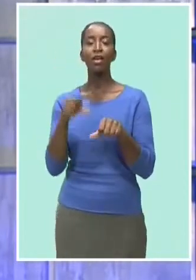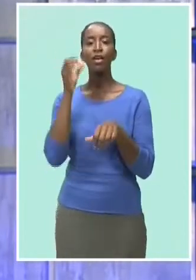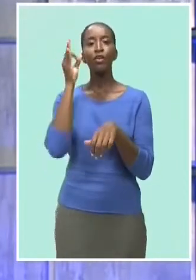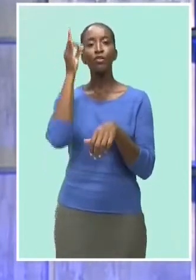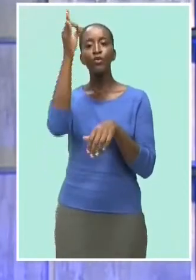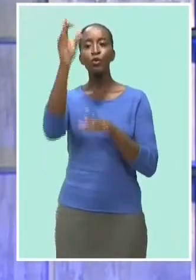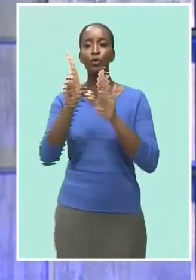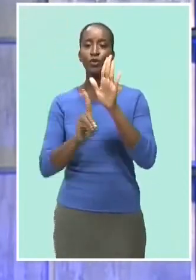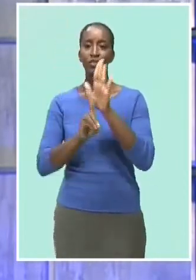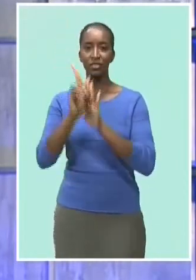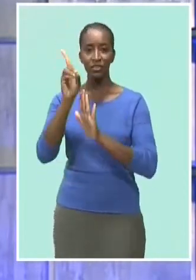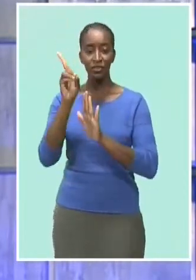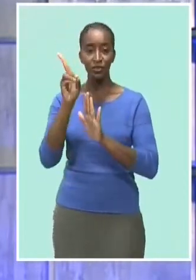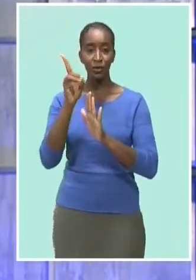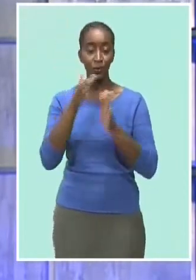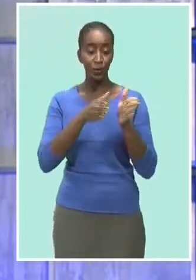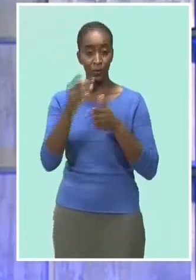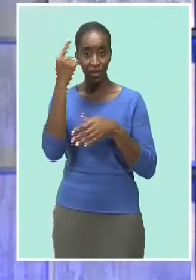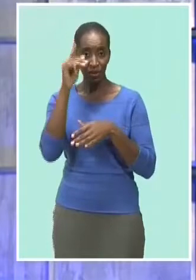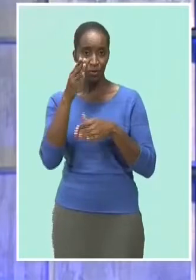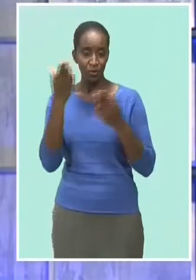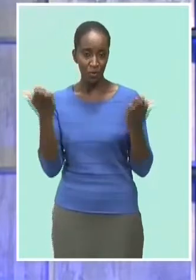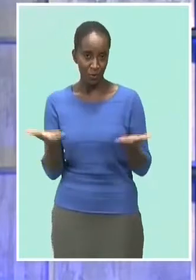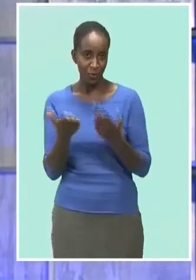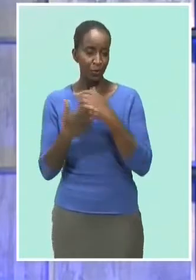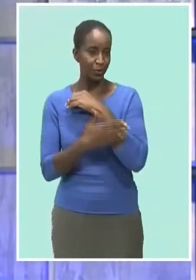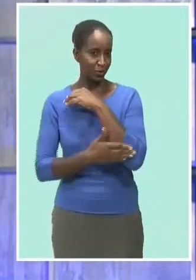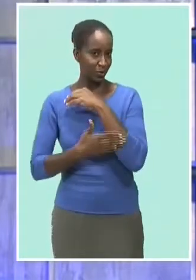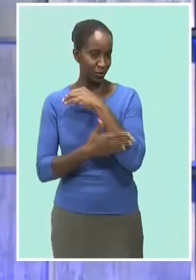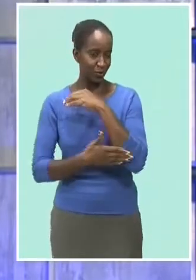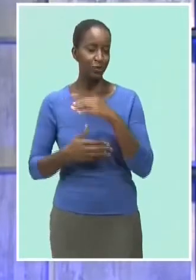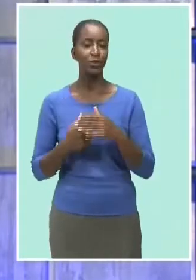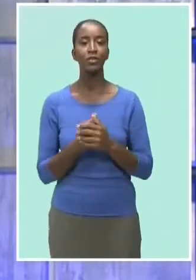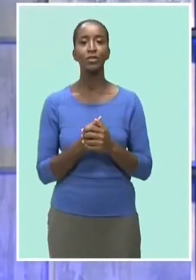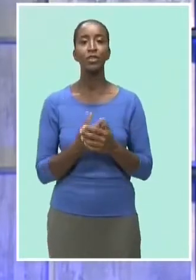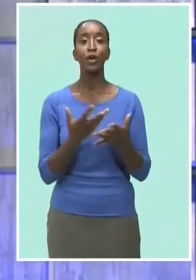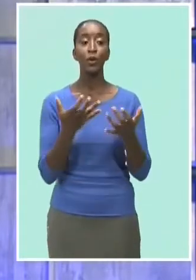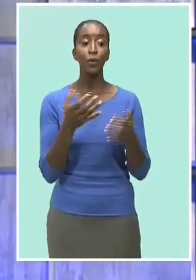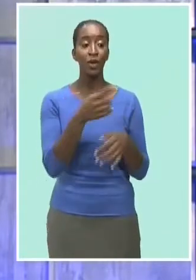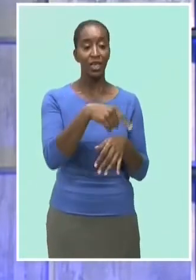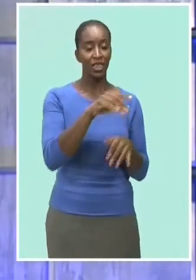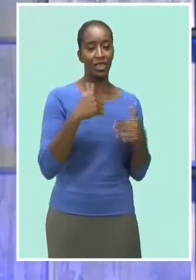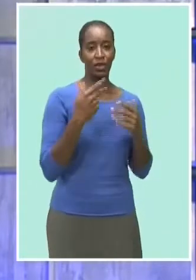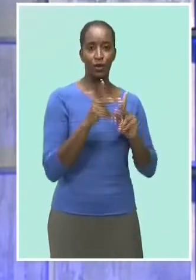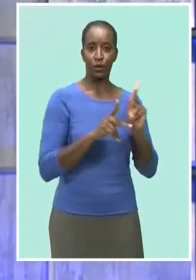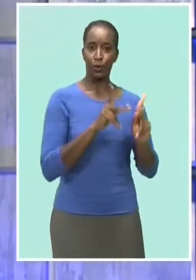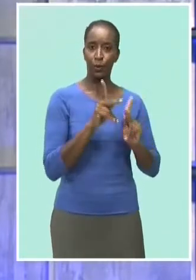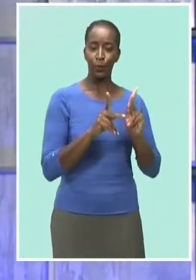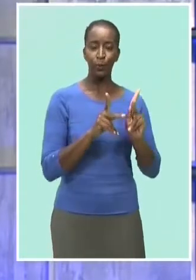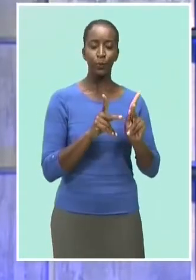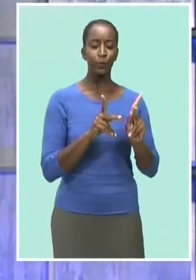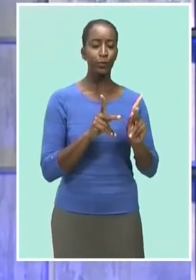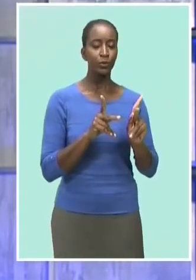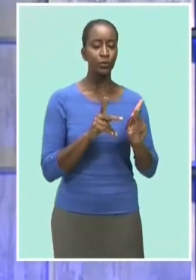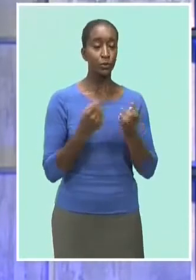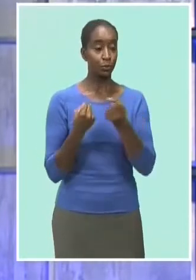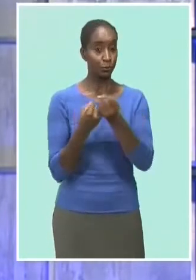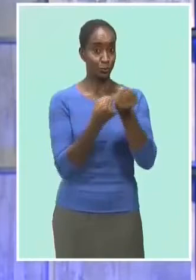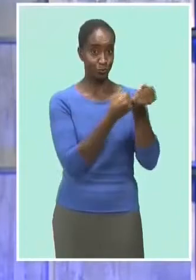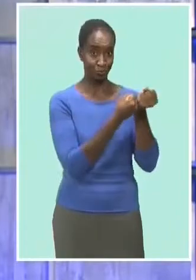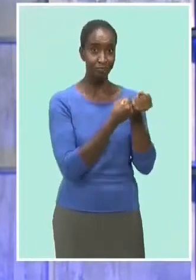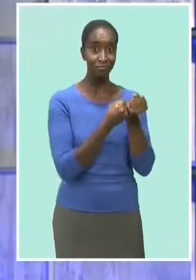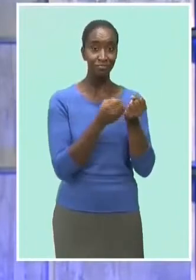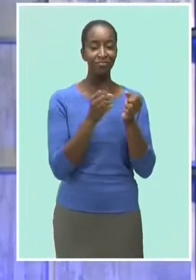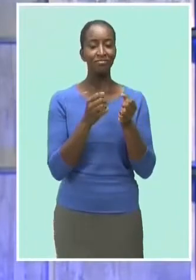country, while also tackling issues of youth indiscipline by giving young people more opportunities. And this is from Prime Minister Mia